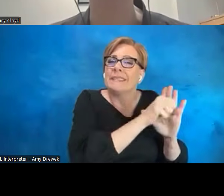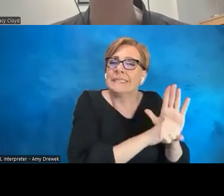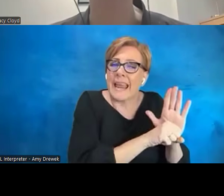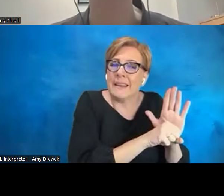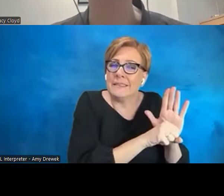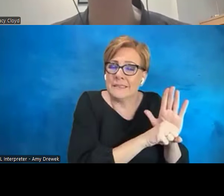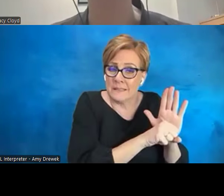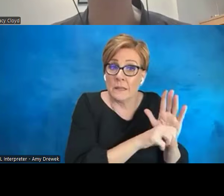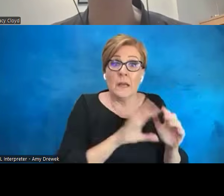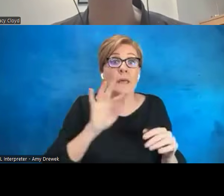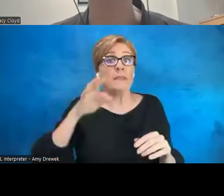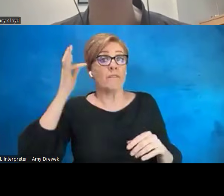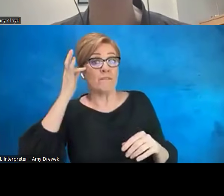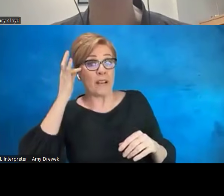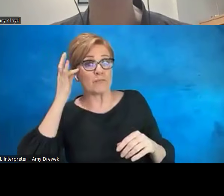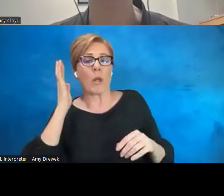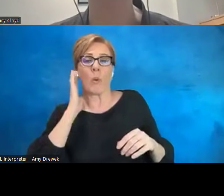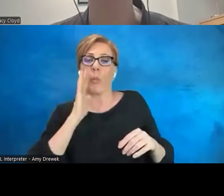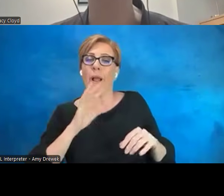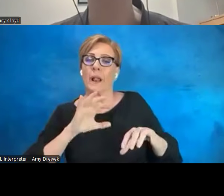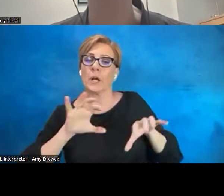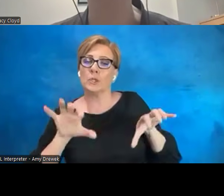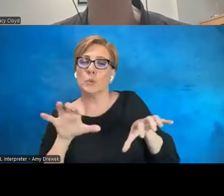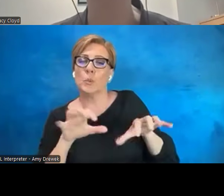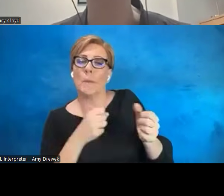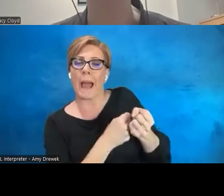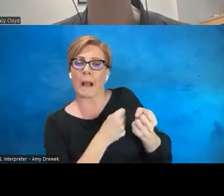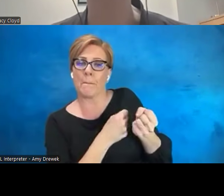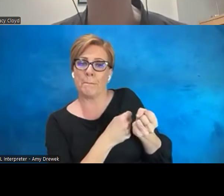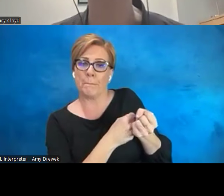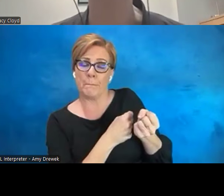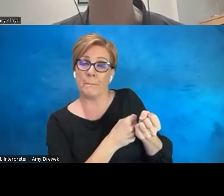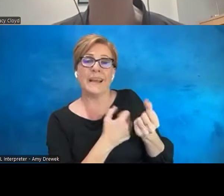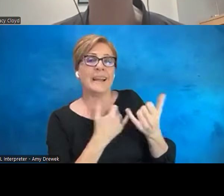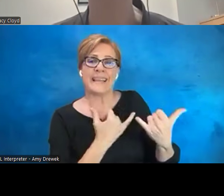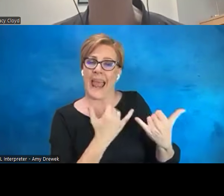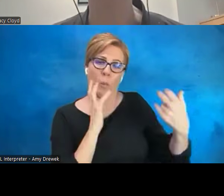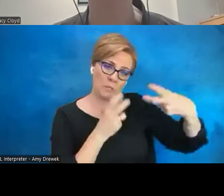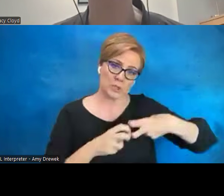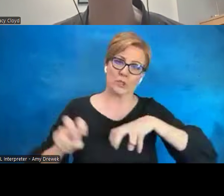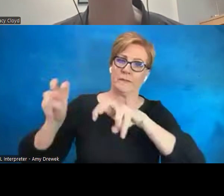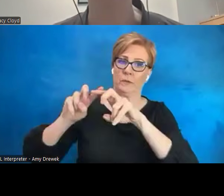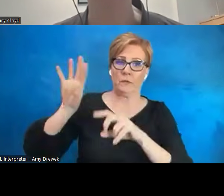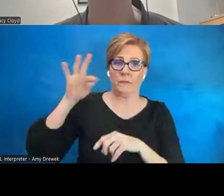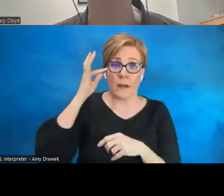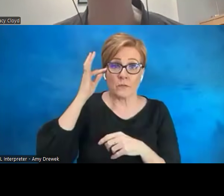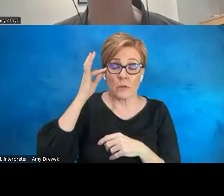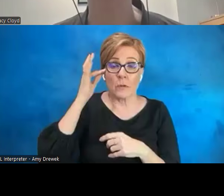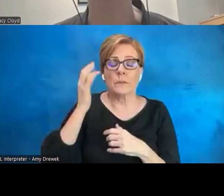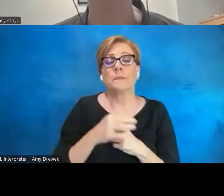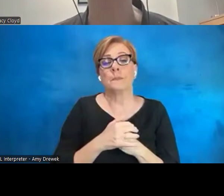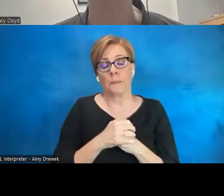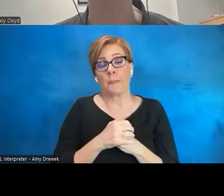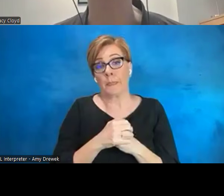doing the CDRs kind of as a backup when they don't have capacity at the state DDSs to do all of them in a given year. So that's